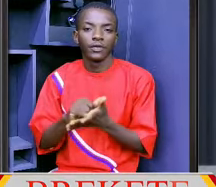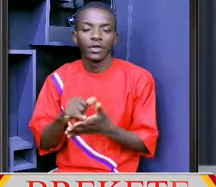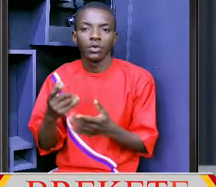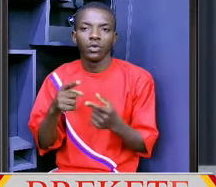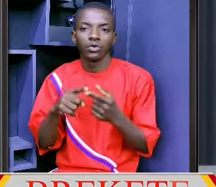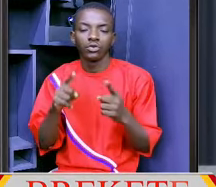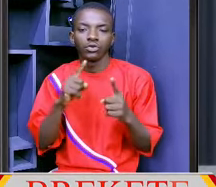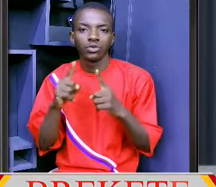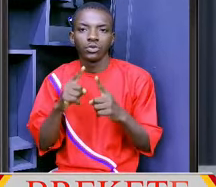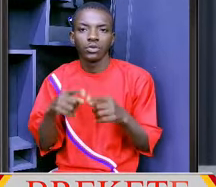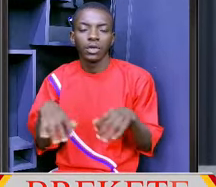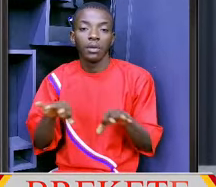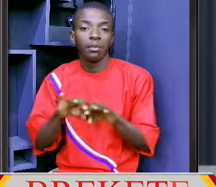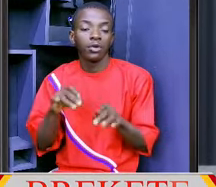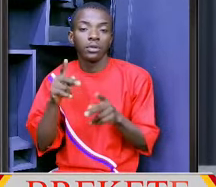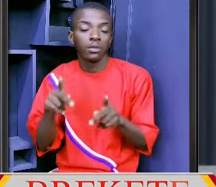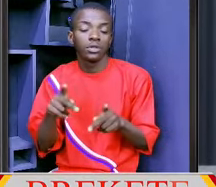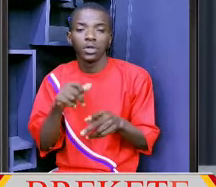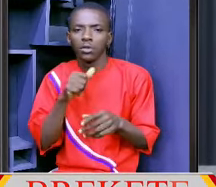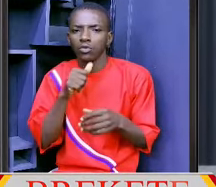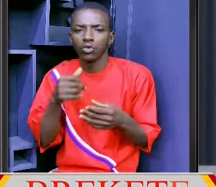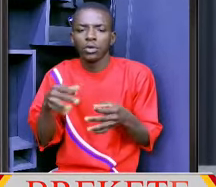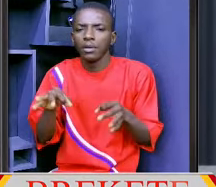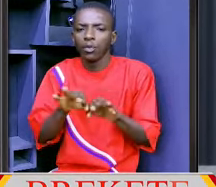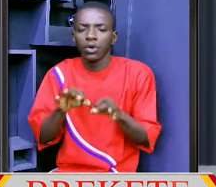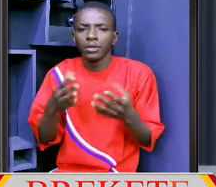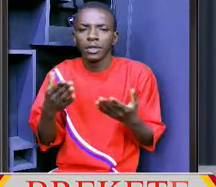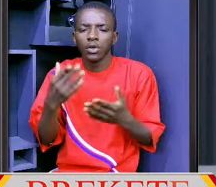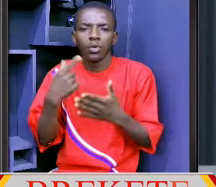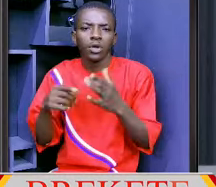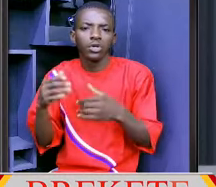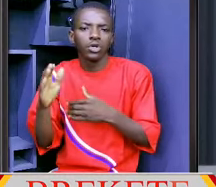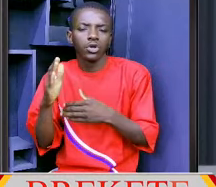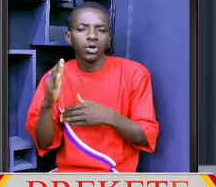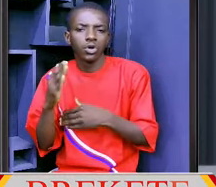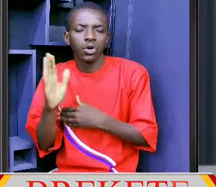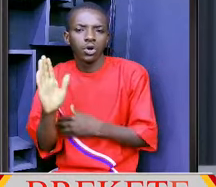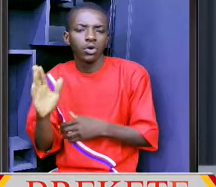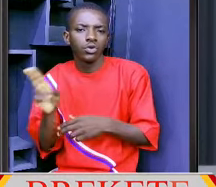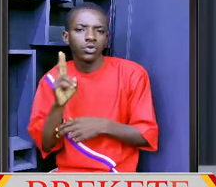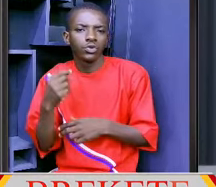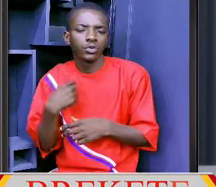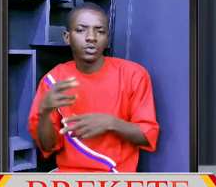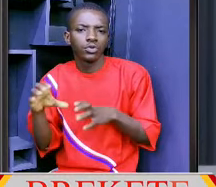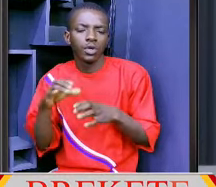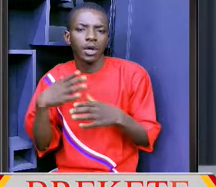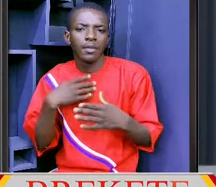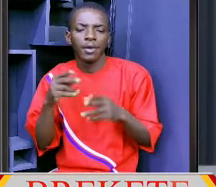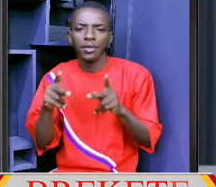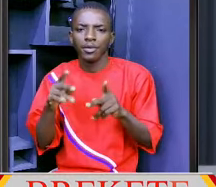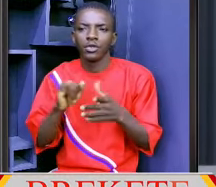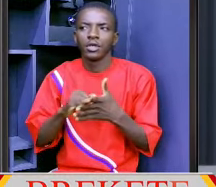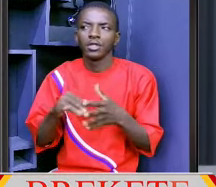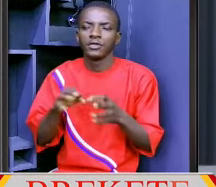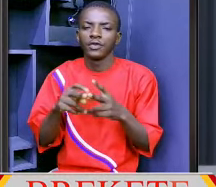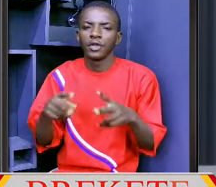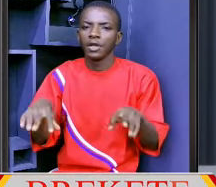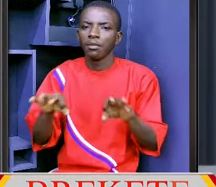You won't talk to one important person. I'm not important. Now, waiting God, they use me and my people, they do, now they